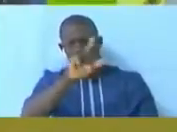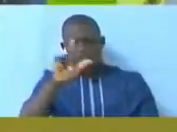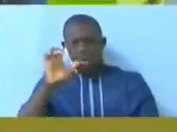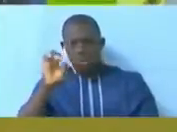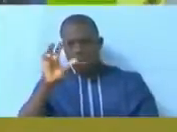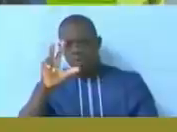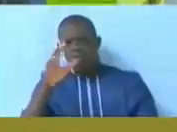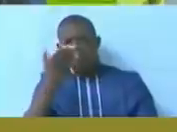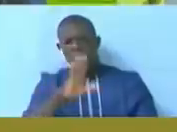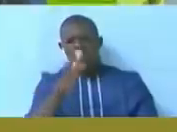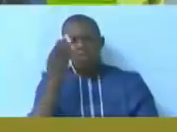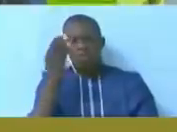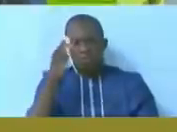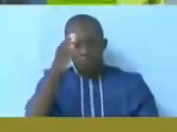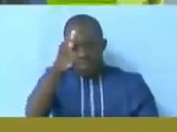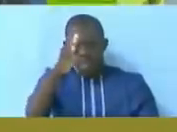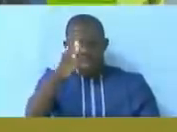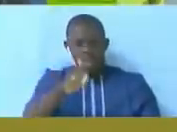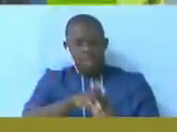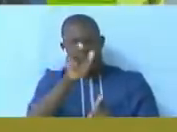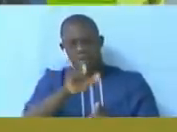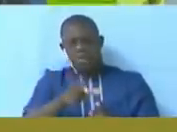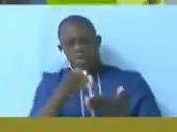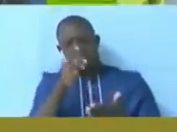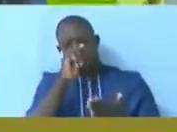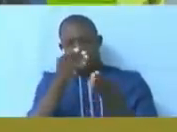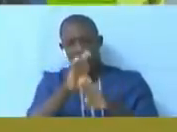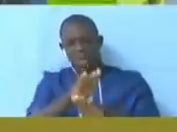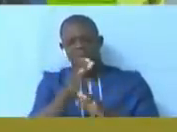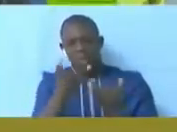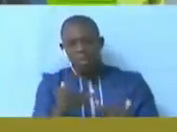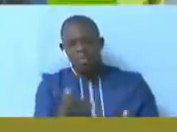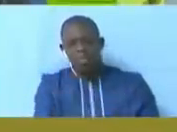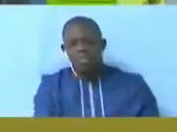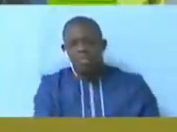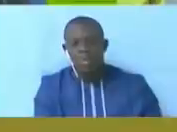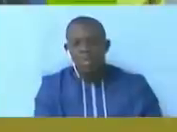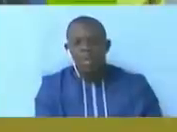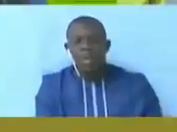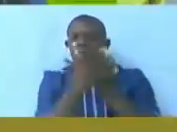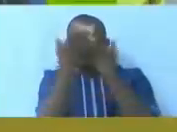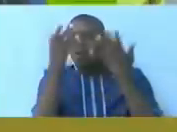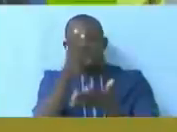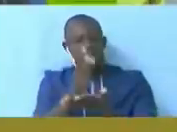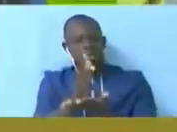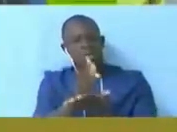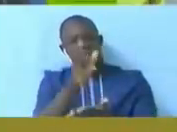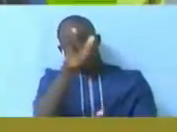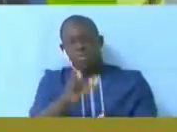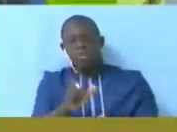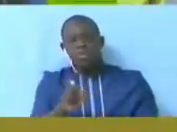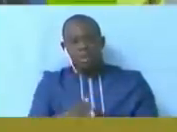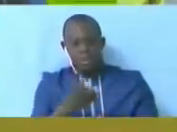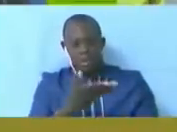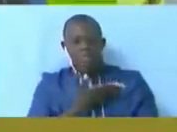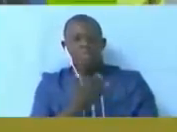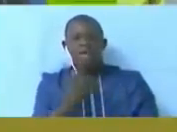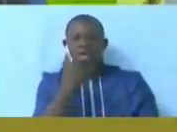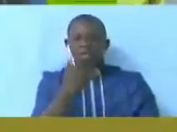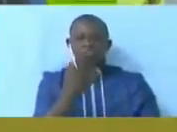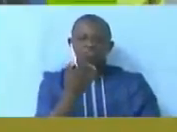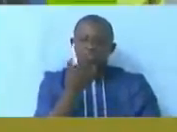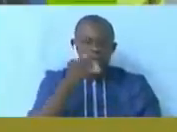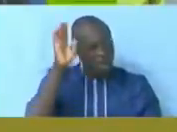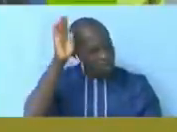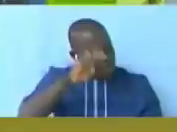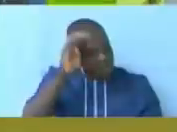from Basse but he's late now. Abdurrahman Jallo ngamira bura Basse le bara bantale sa. Many of the witnesses even had to apologize to him in mile